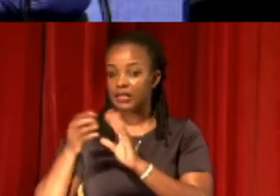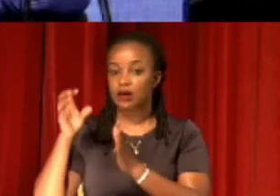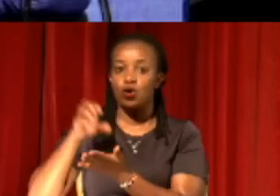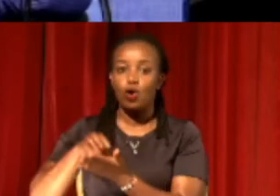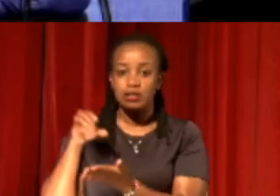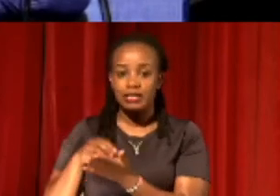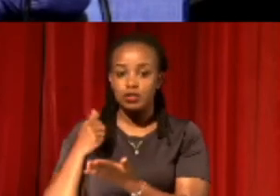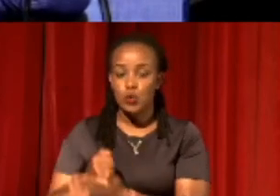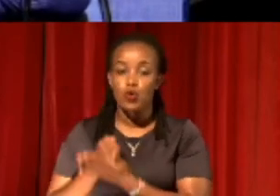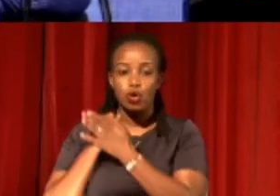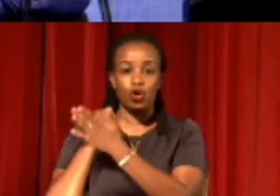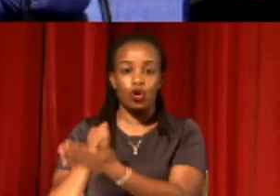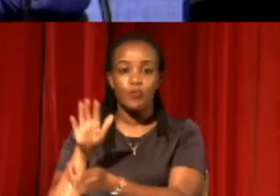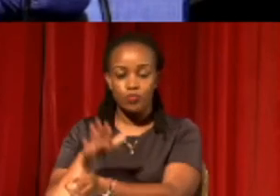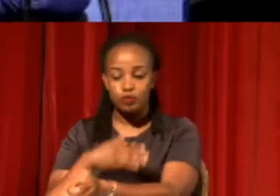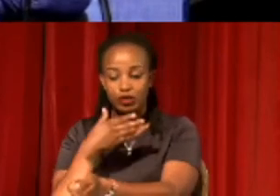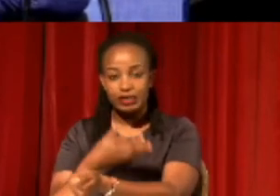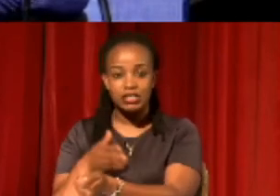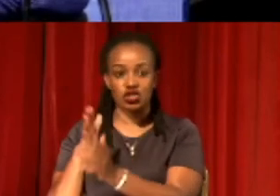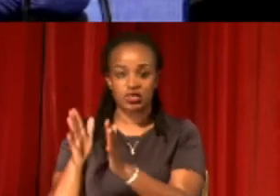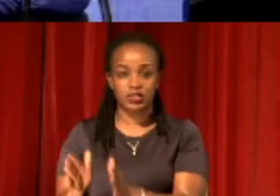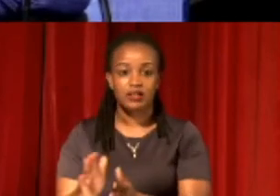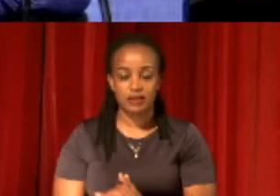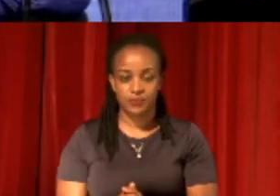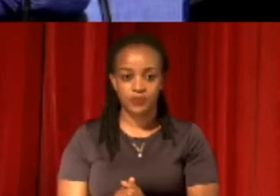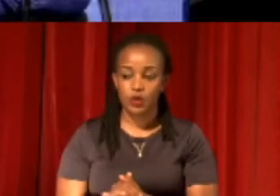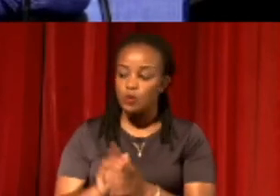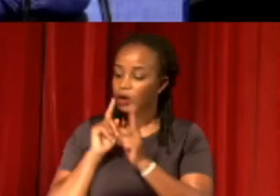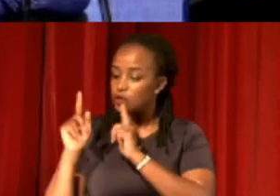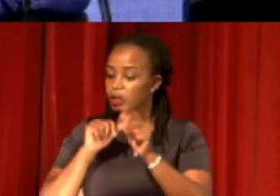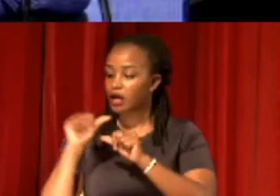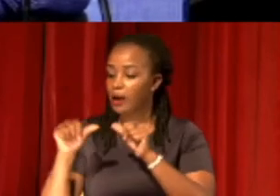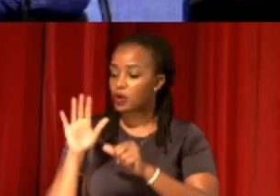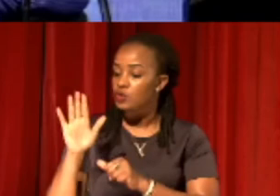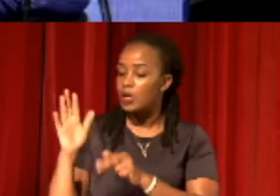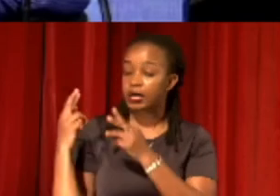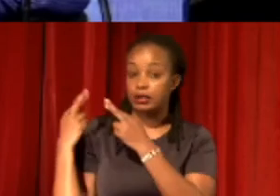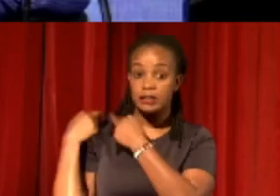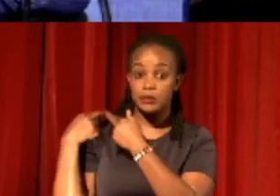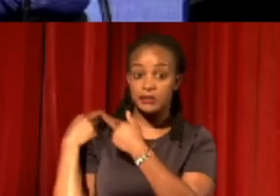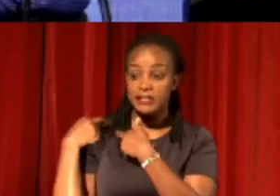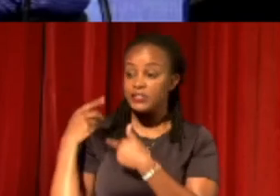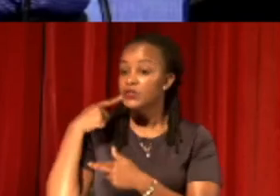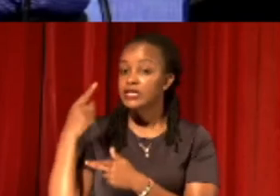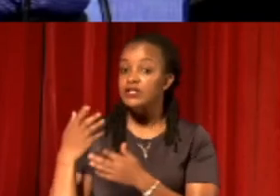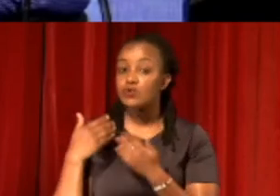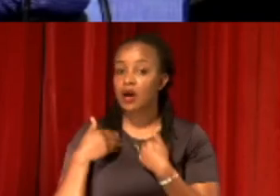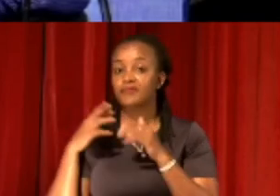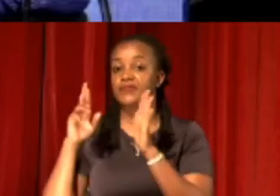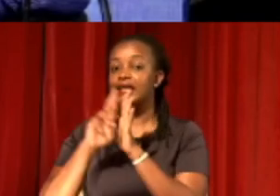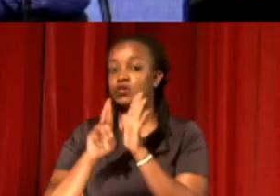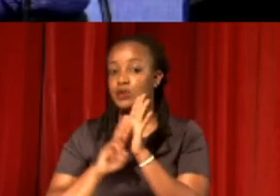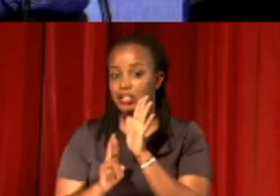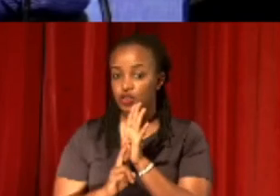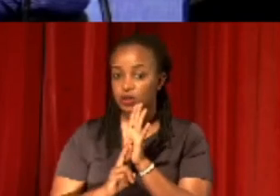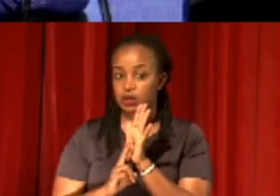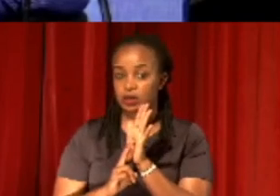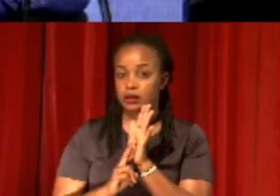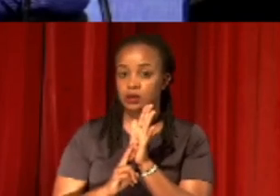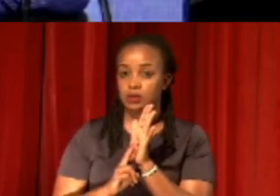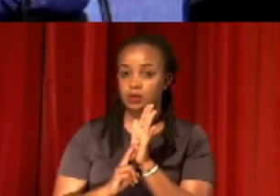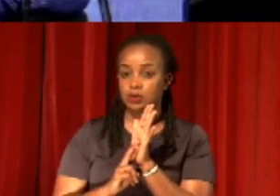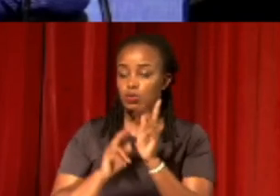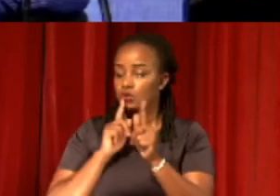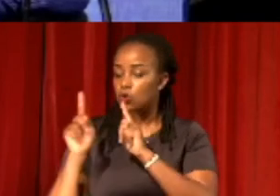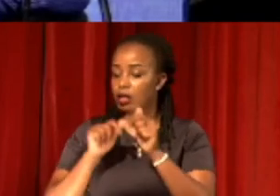out and navigate the industry. But we were talking about your mandate. You said, you know, first is there's a regulation, there's a regulation mandate. Talk to me about just generally